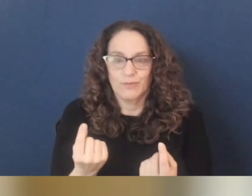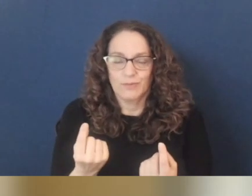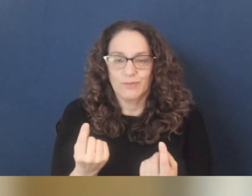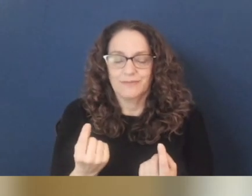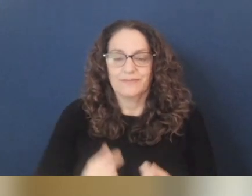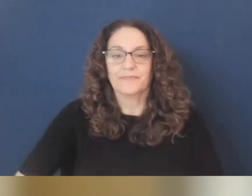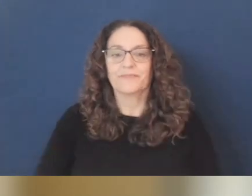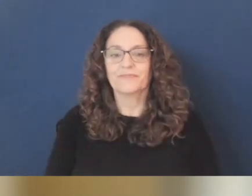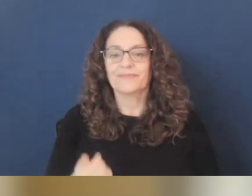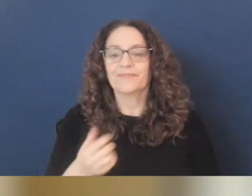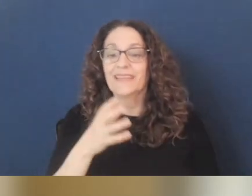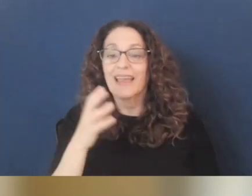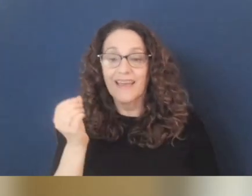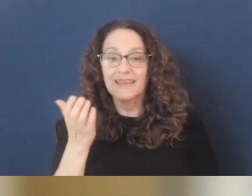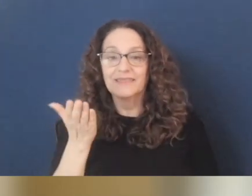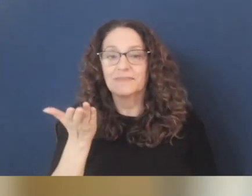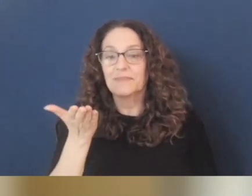But we might want to